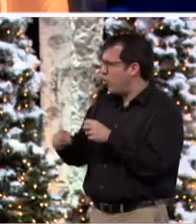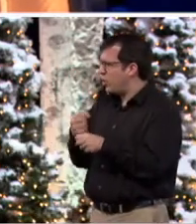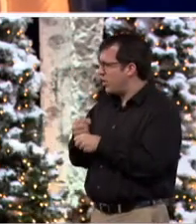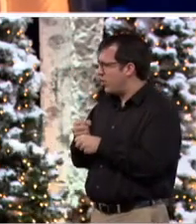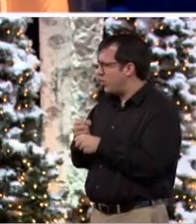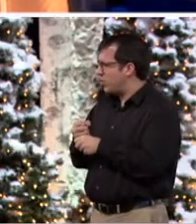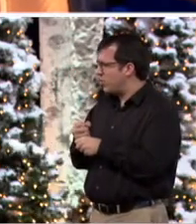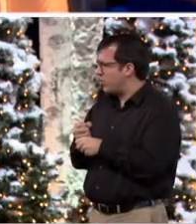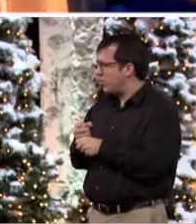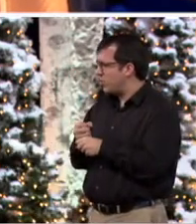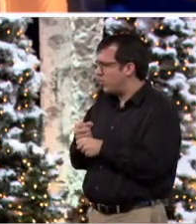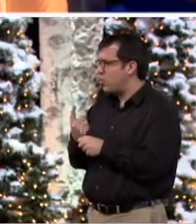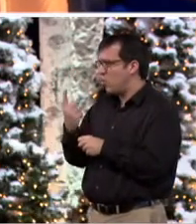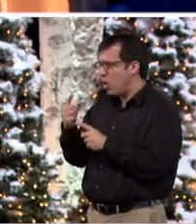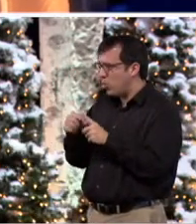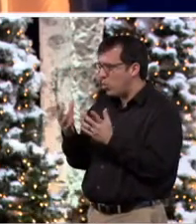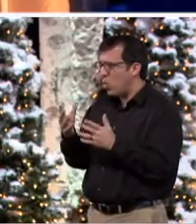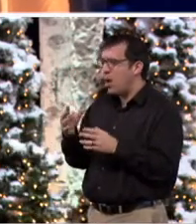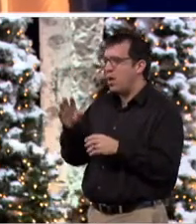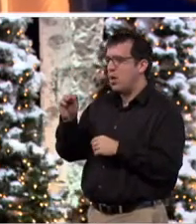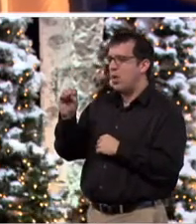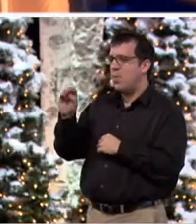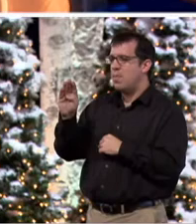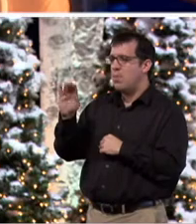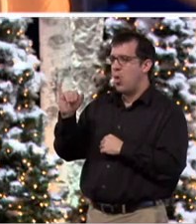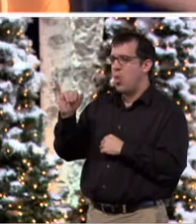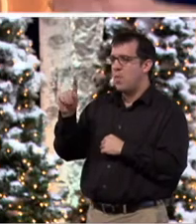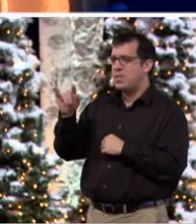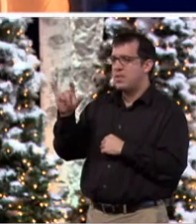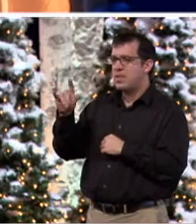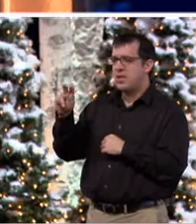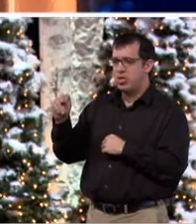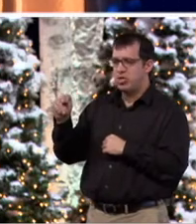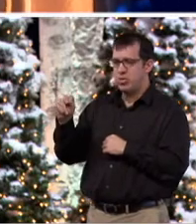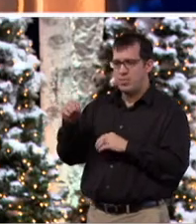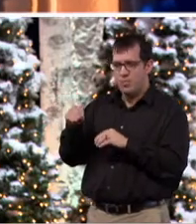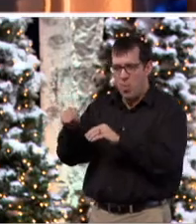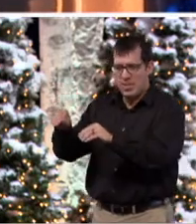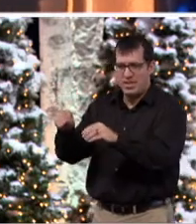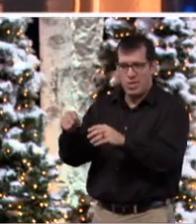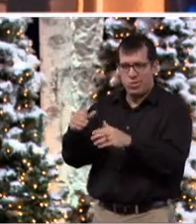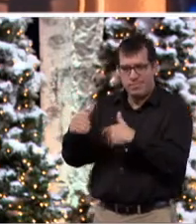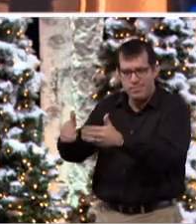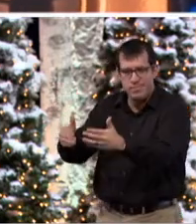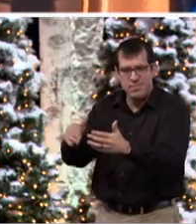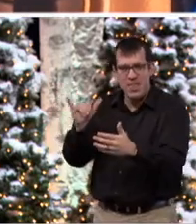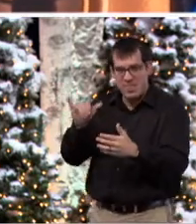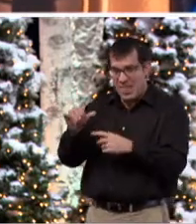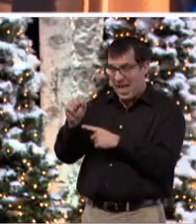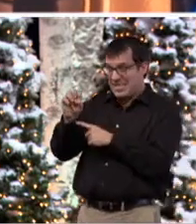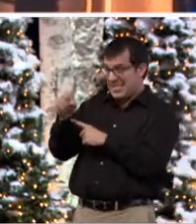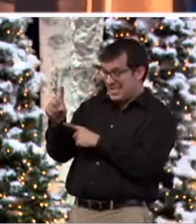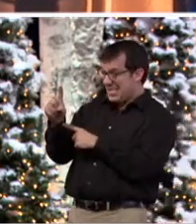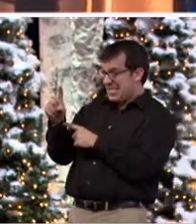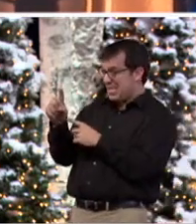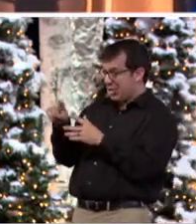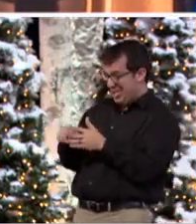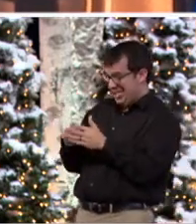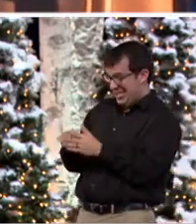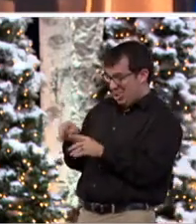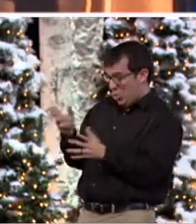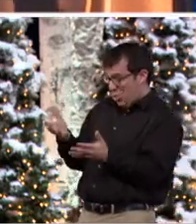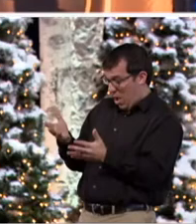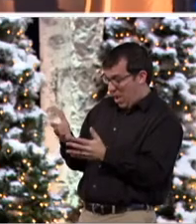word, mobilization. Mobilization. And the seeds of mobilization, everything